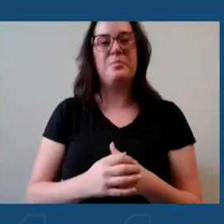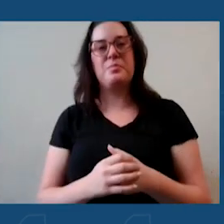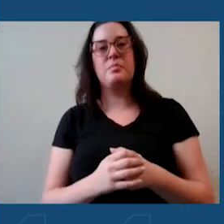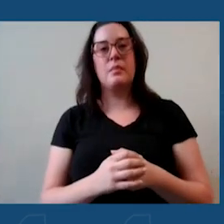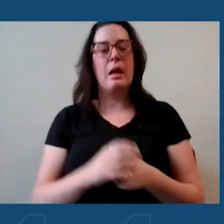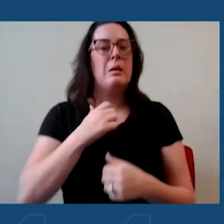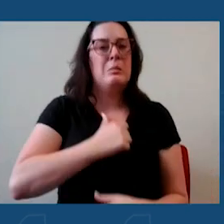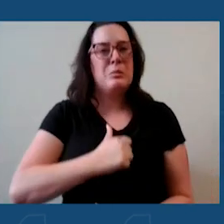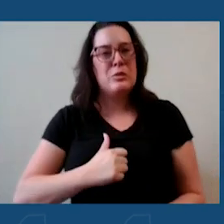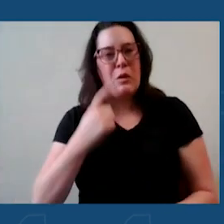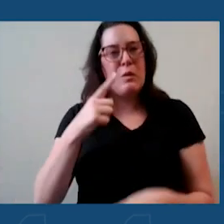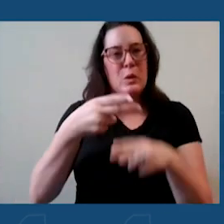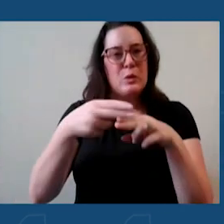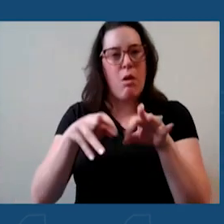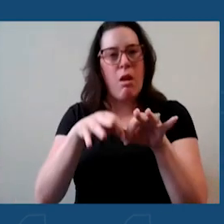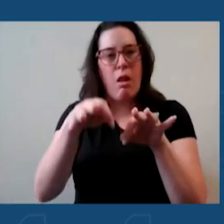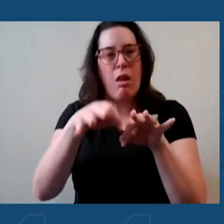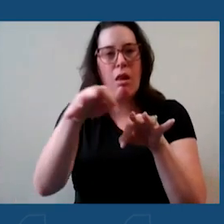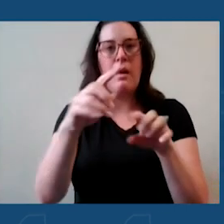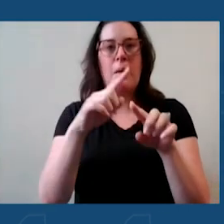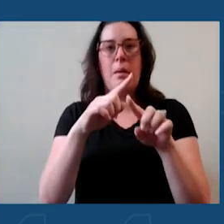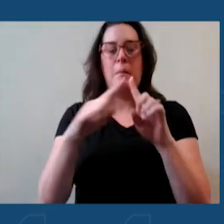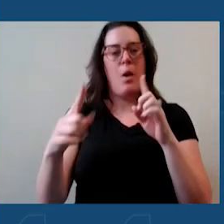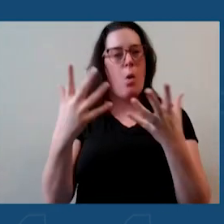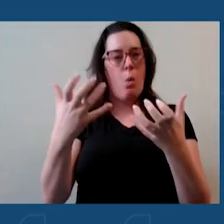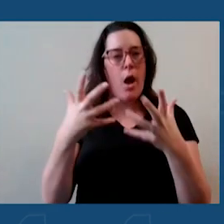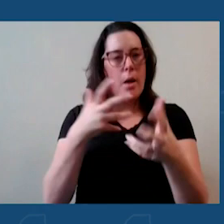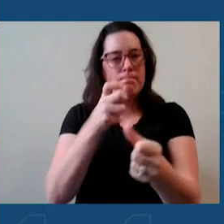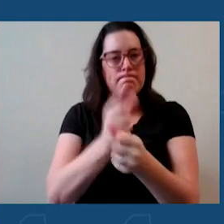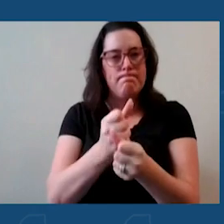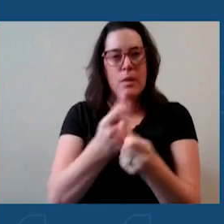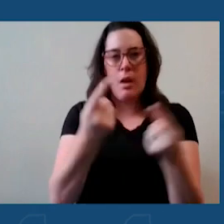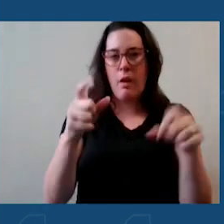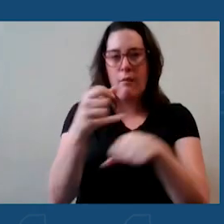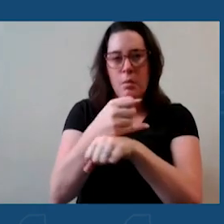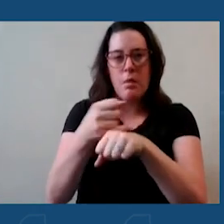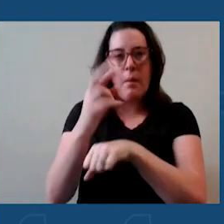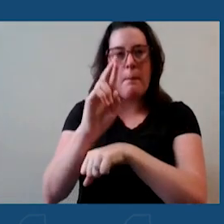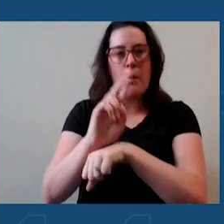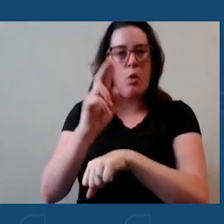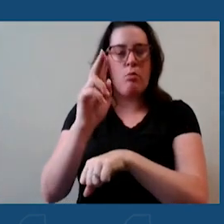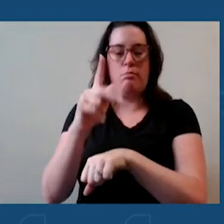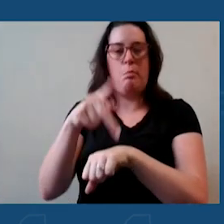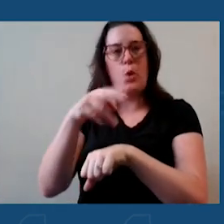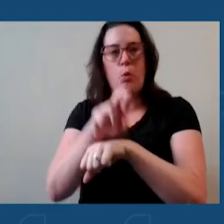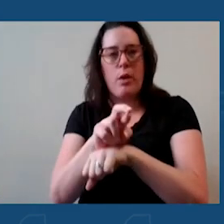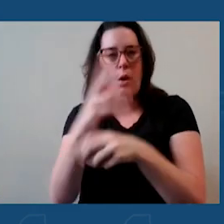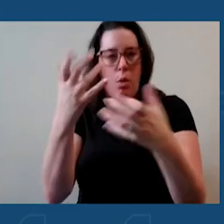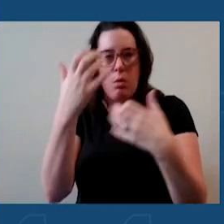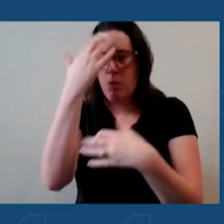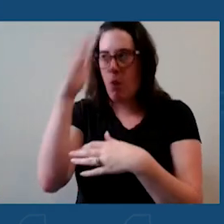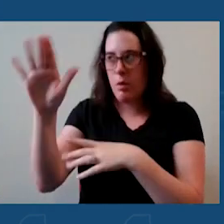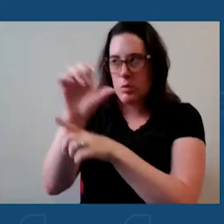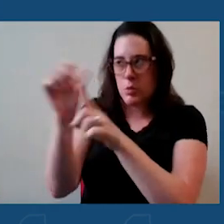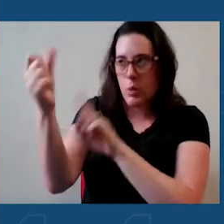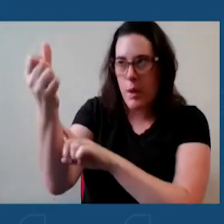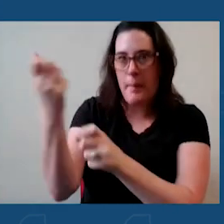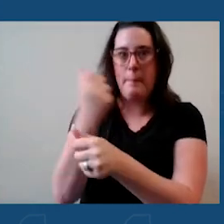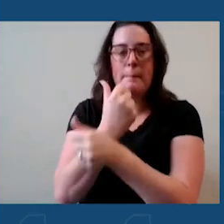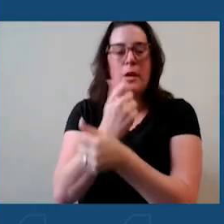Apologize for a brief delay, but we are getting up to the minute information from the island of Puerto Rico on their situation, so I wanted to make sure we have everything current